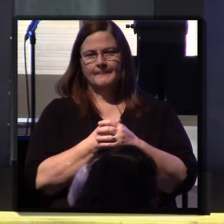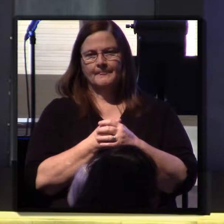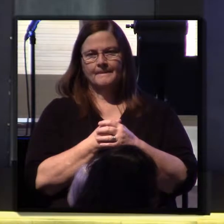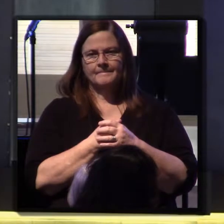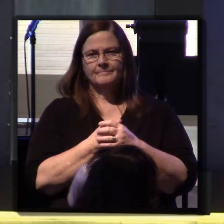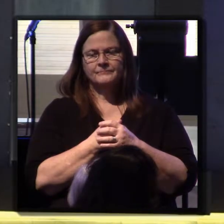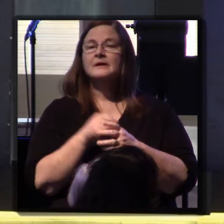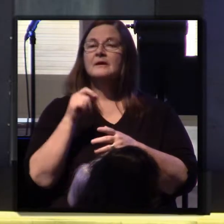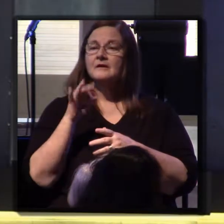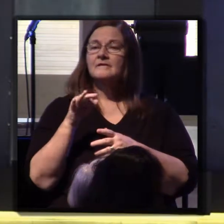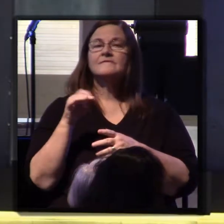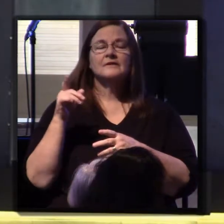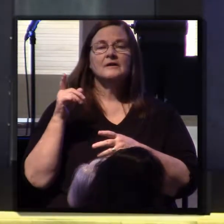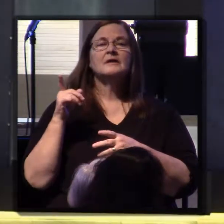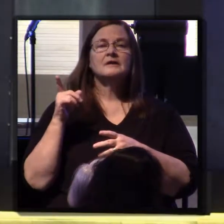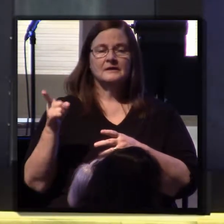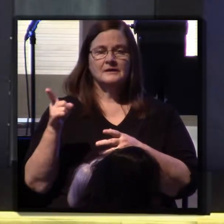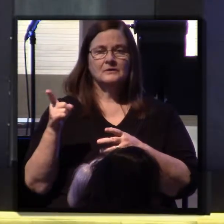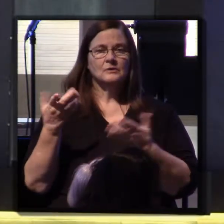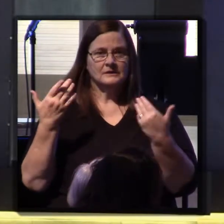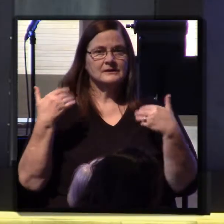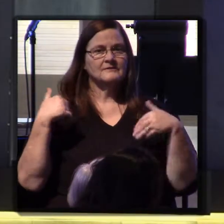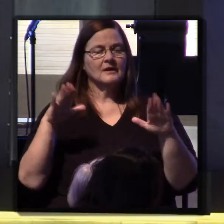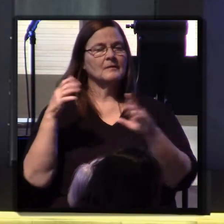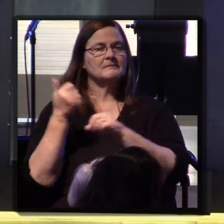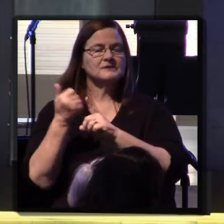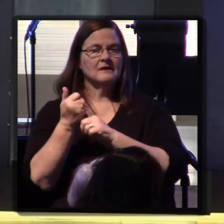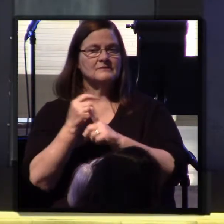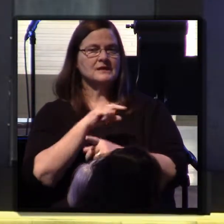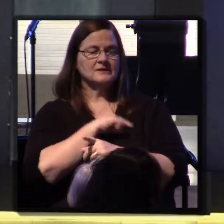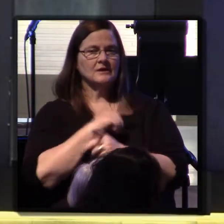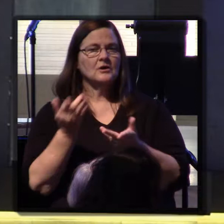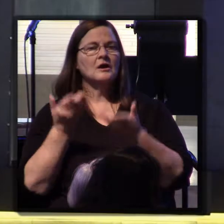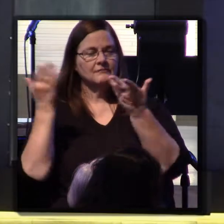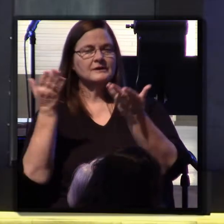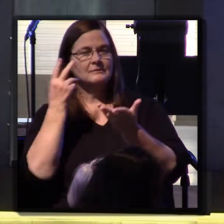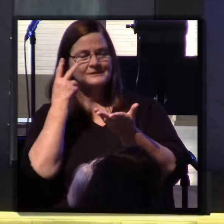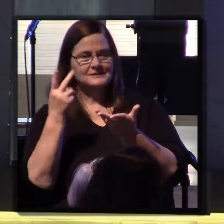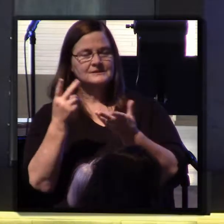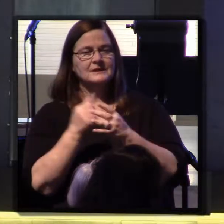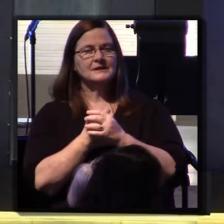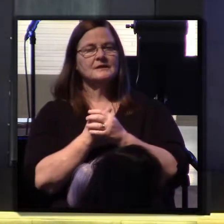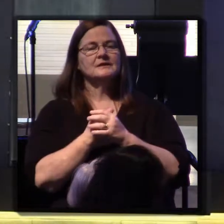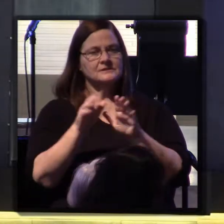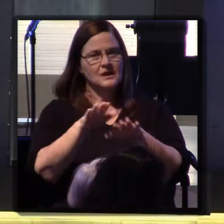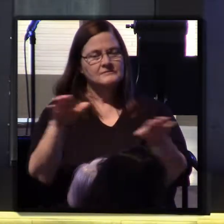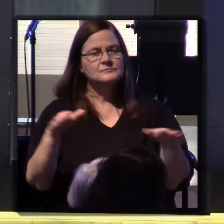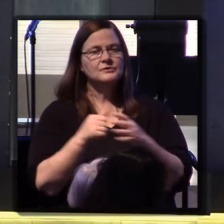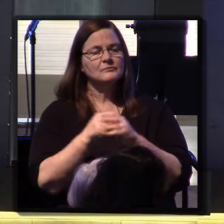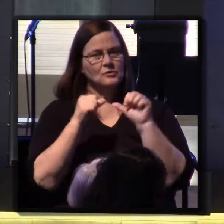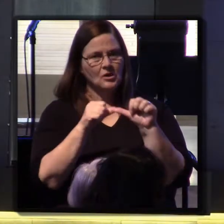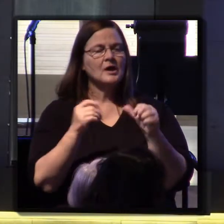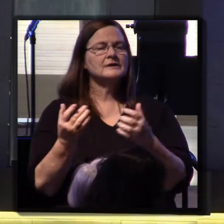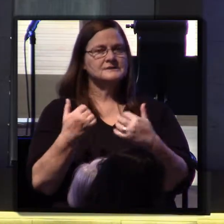again, made him sick. If he would render himself as a guilt offering, he will see his